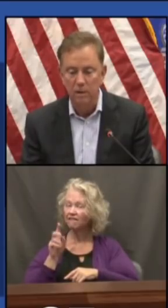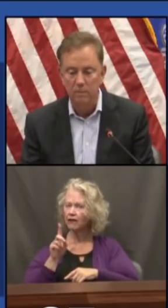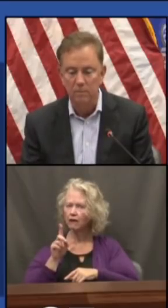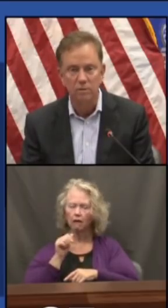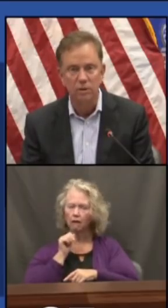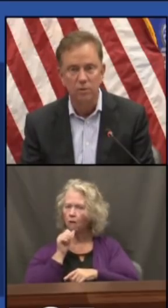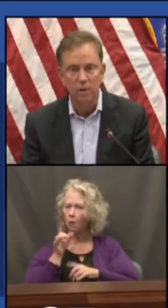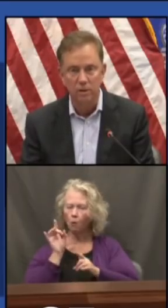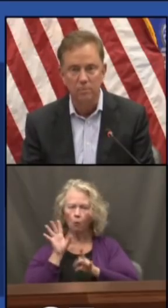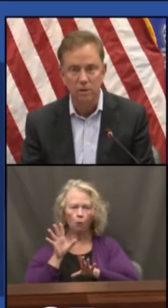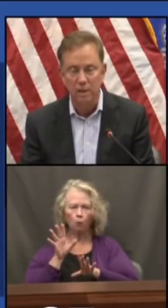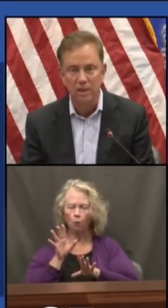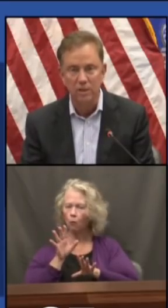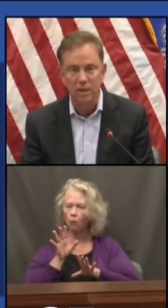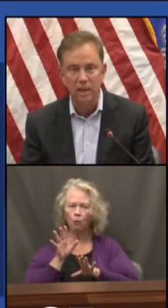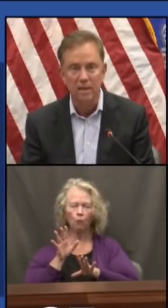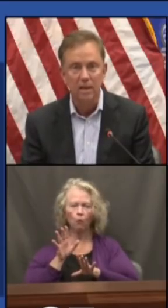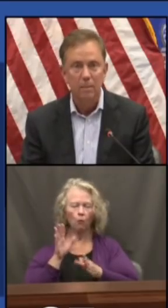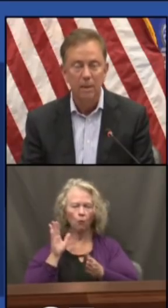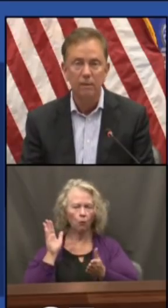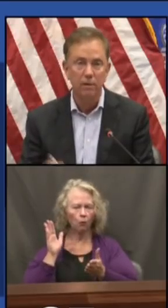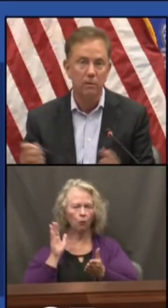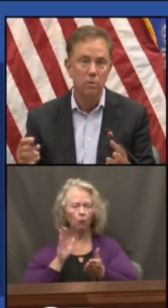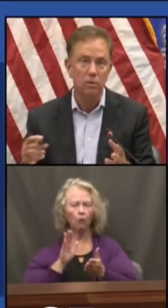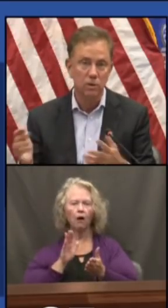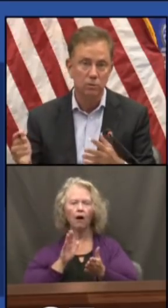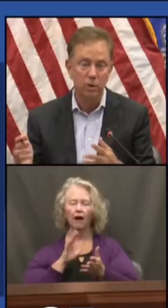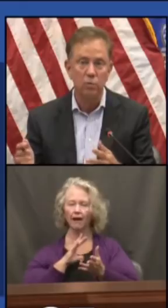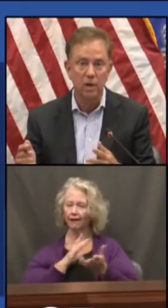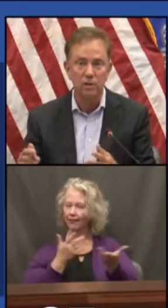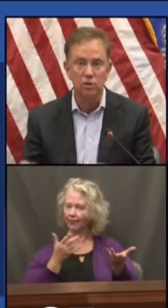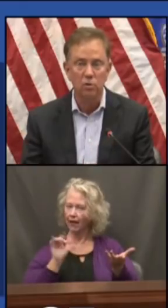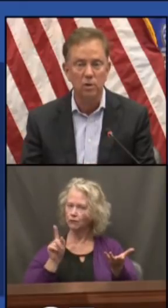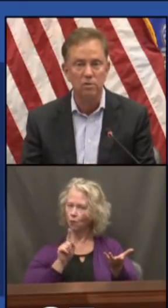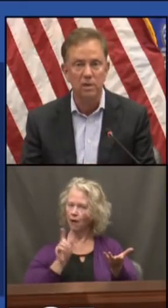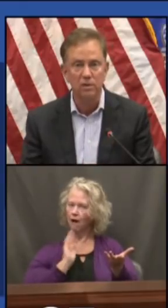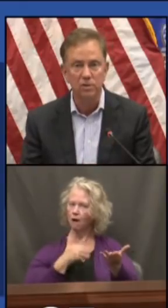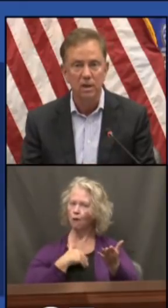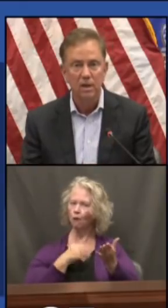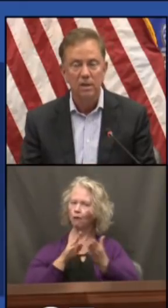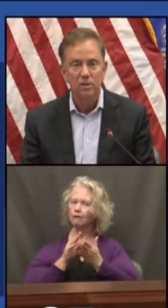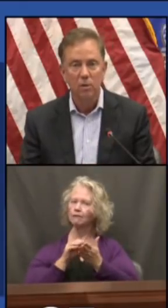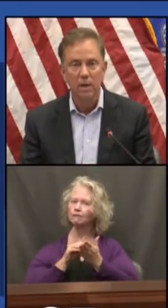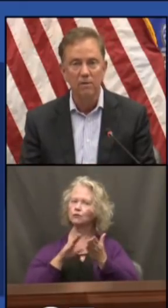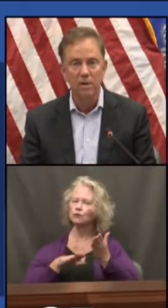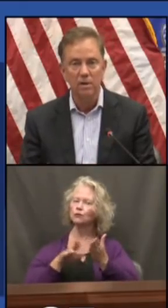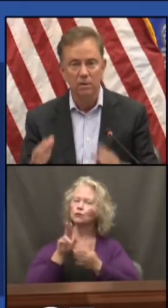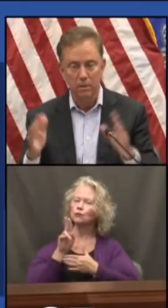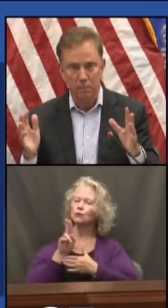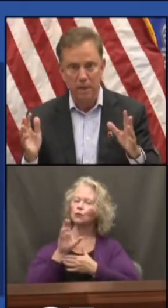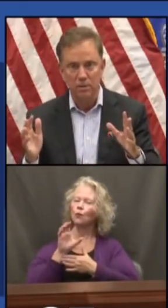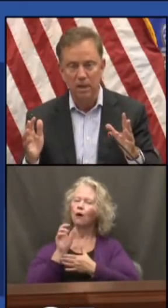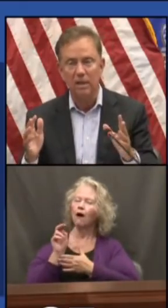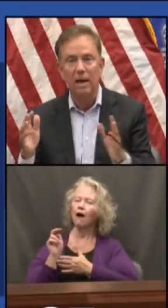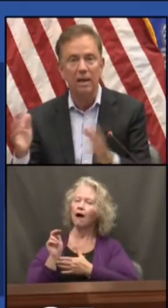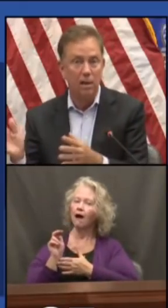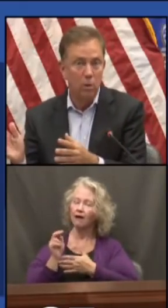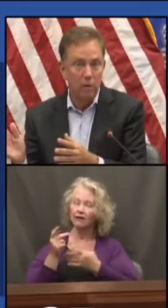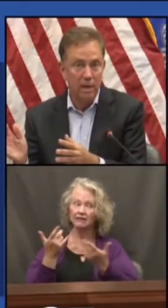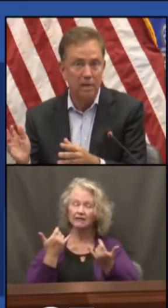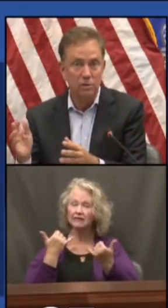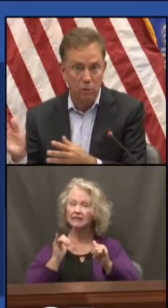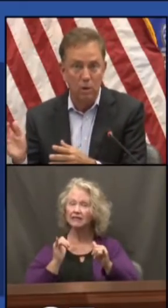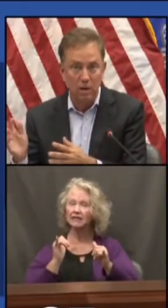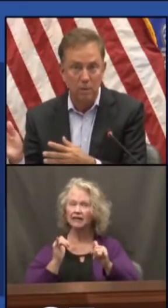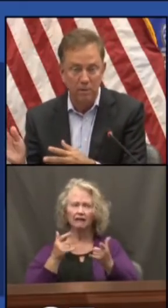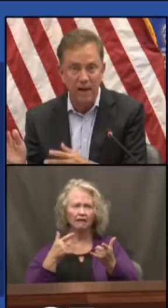severe situation, much less than that. Mansfield, of course, is where UConn Stores is. So even in a place like that, all